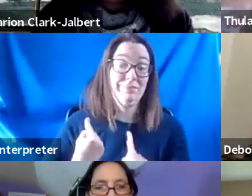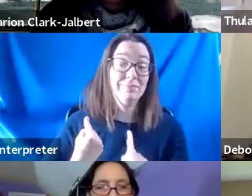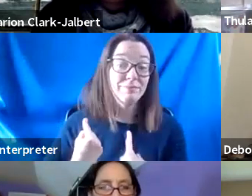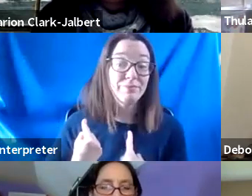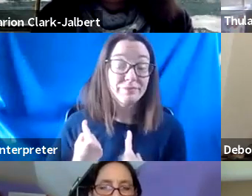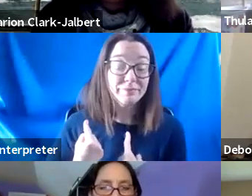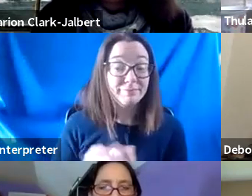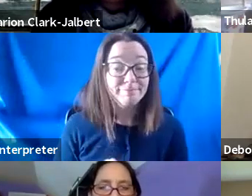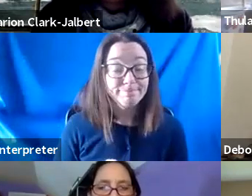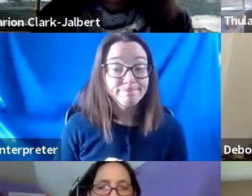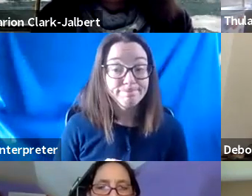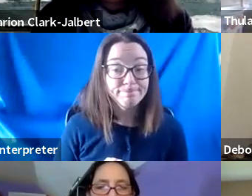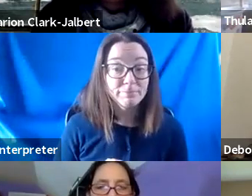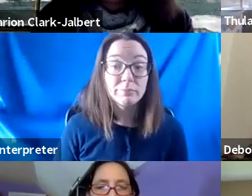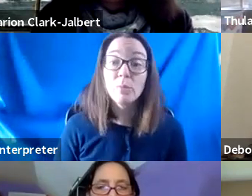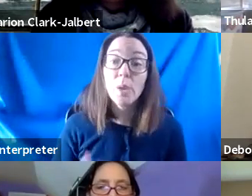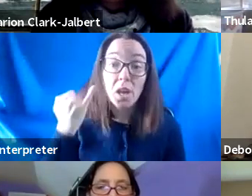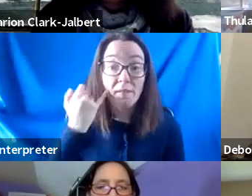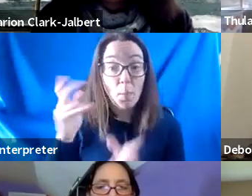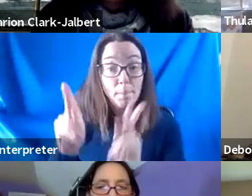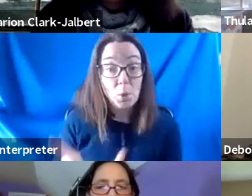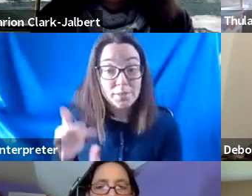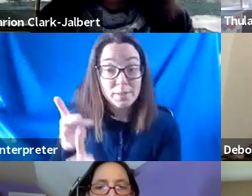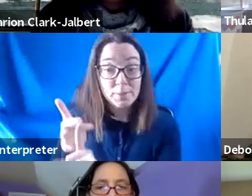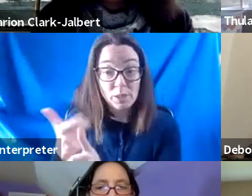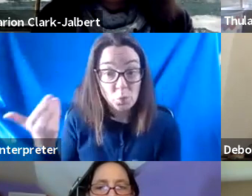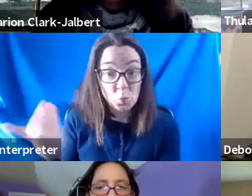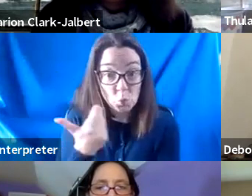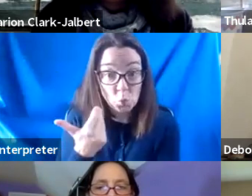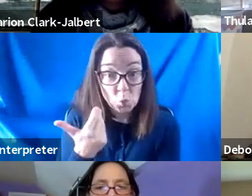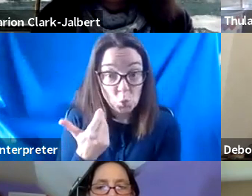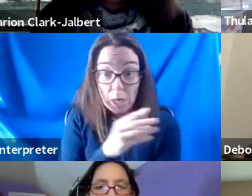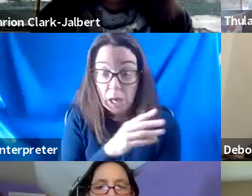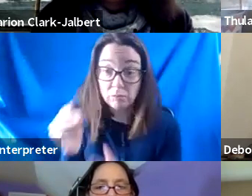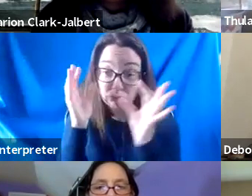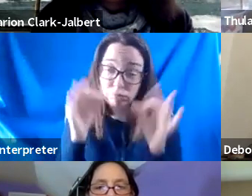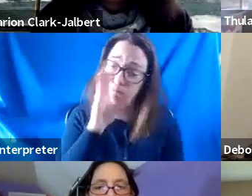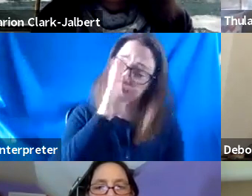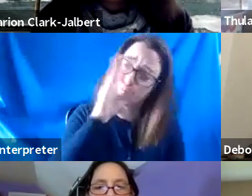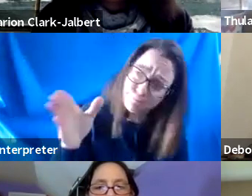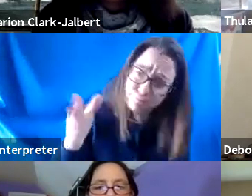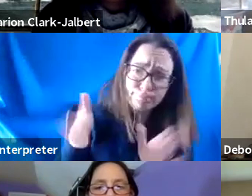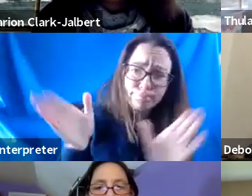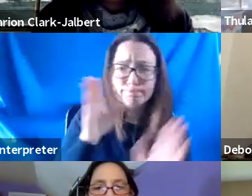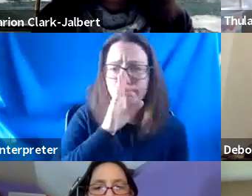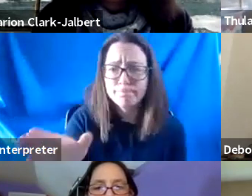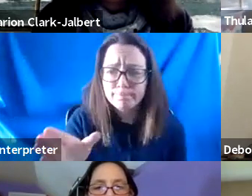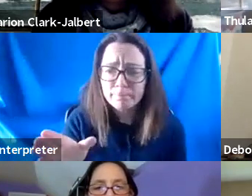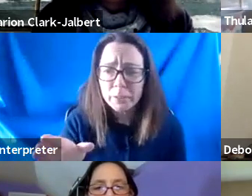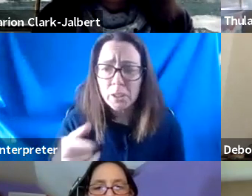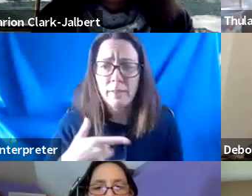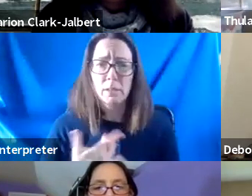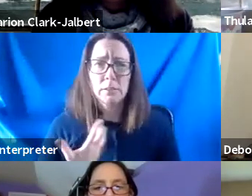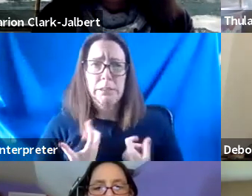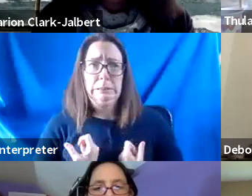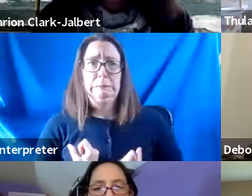and they're trying, if we start calling them out, they might feel shamed and humiliated and embarrassed and silenced, and we might lose